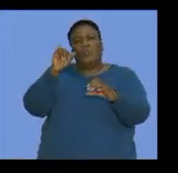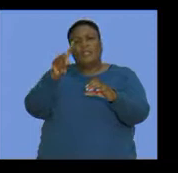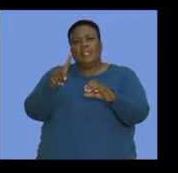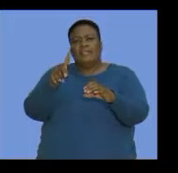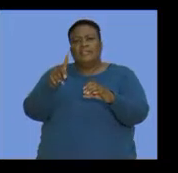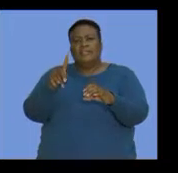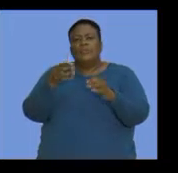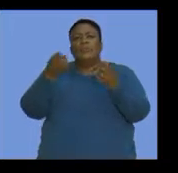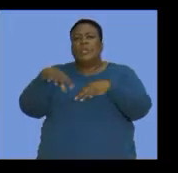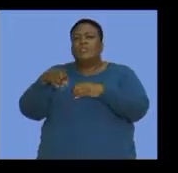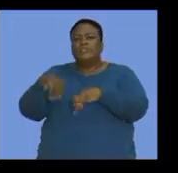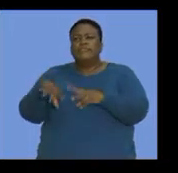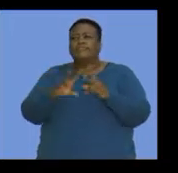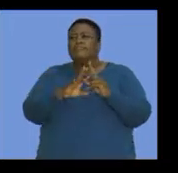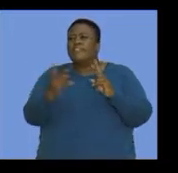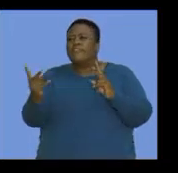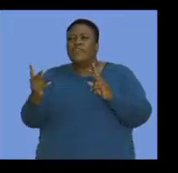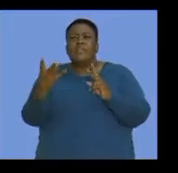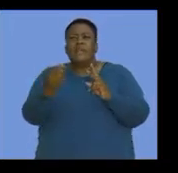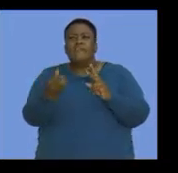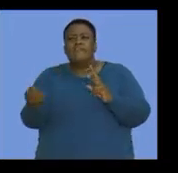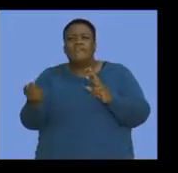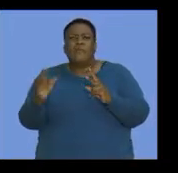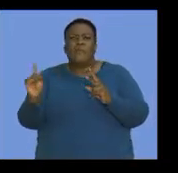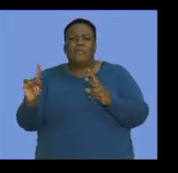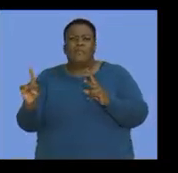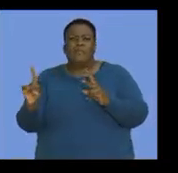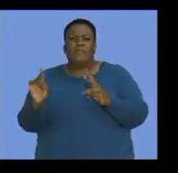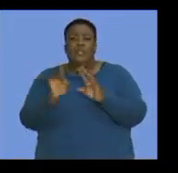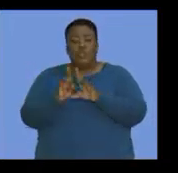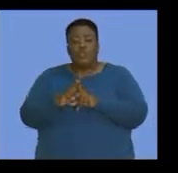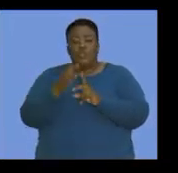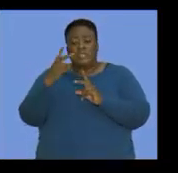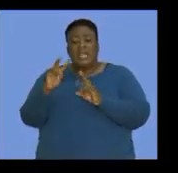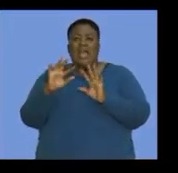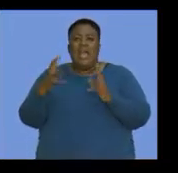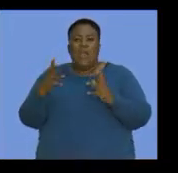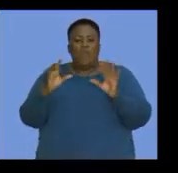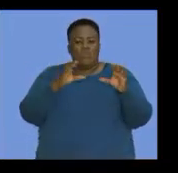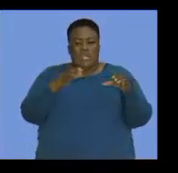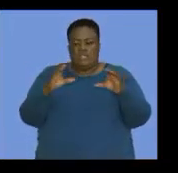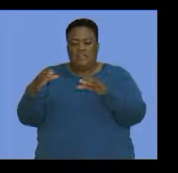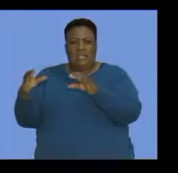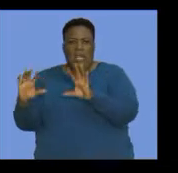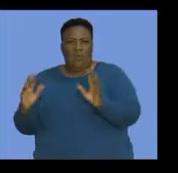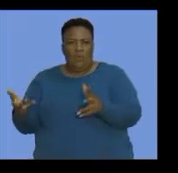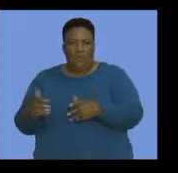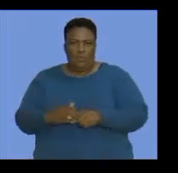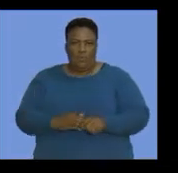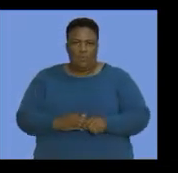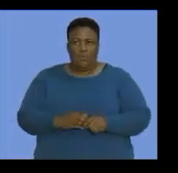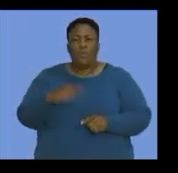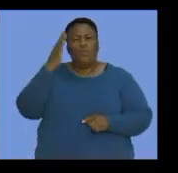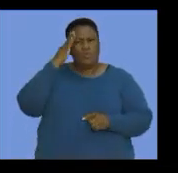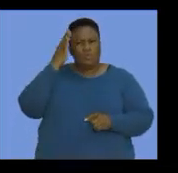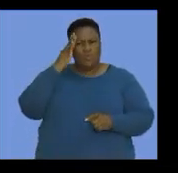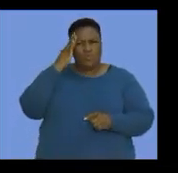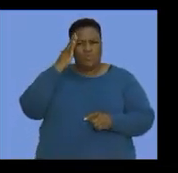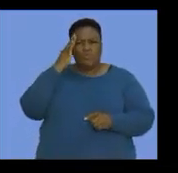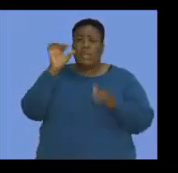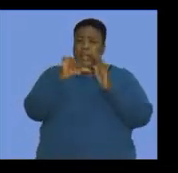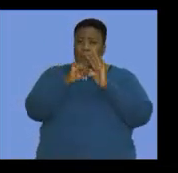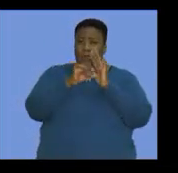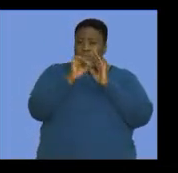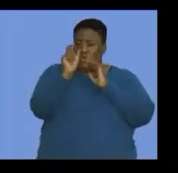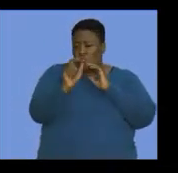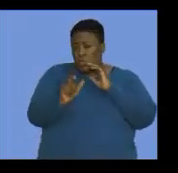different types of solid waste, and we've got to look at how solid waste is classified. We do know that there's some important